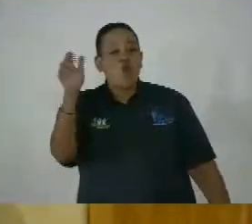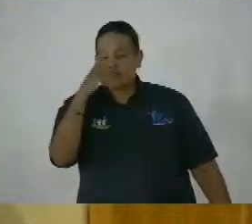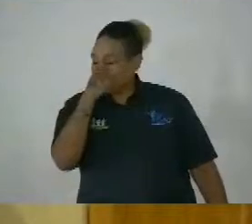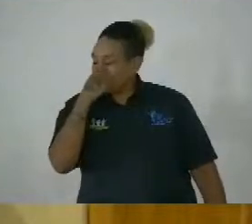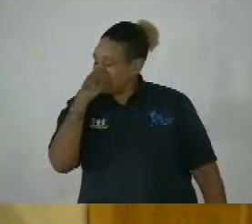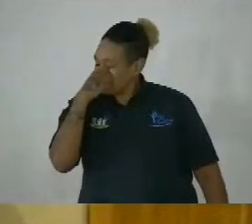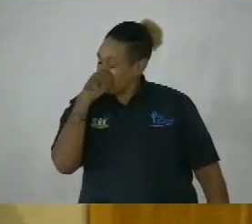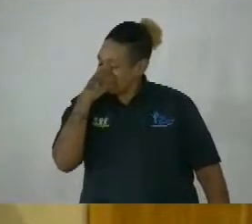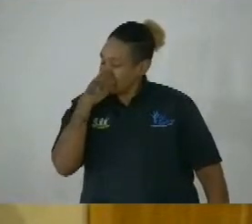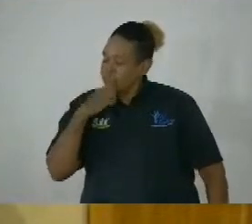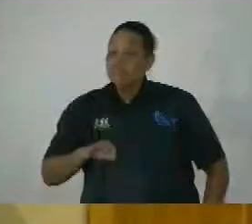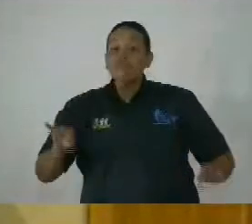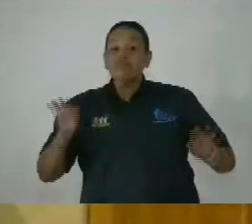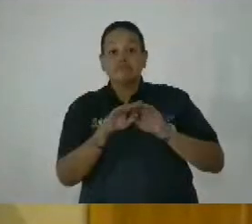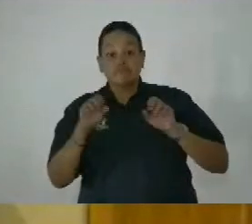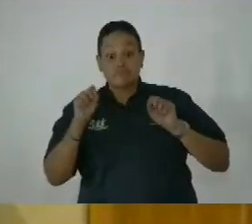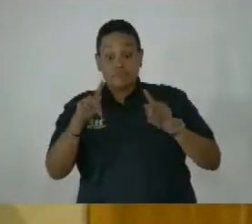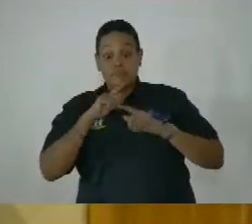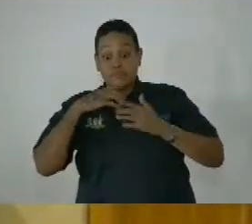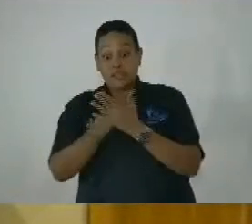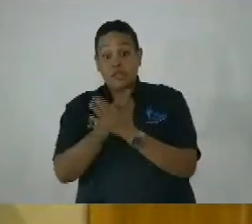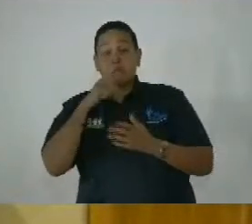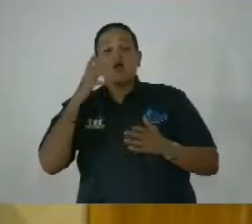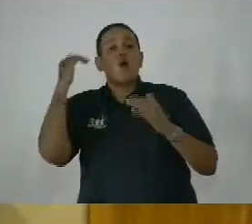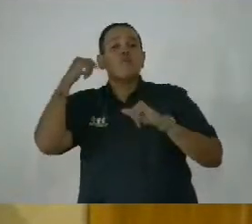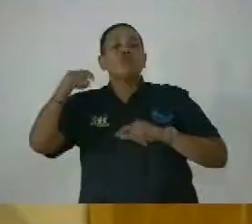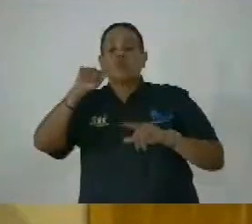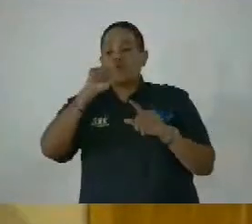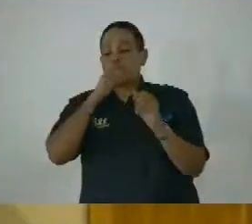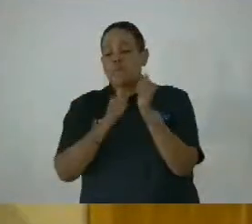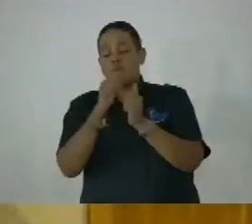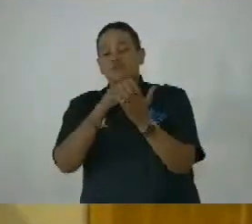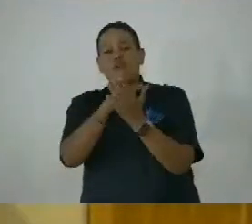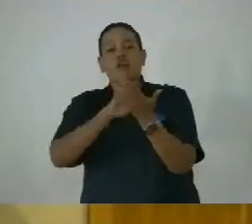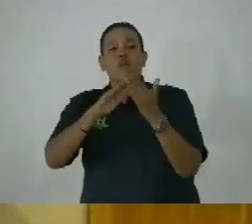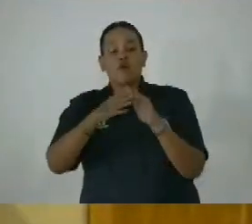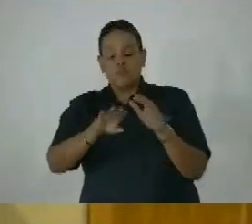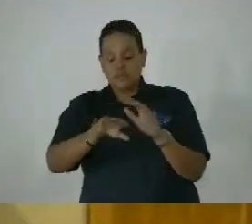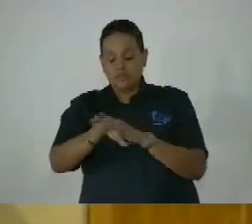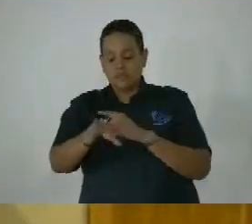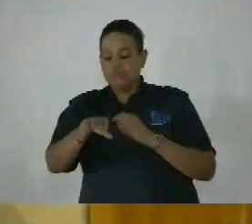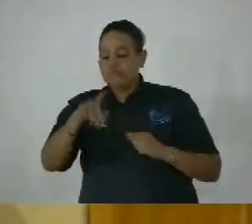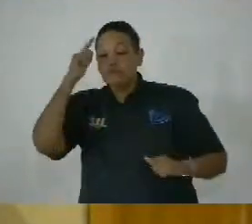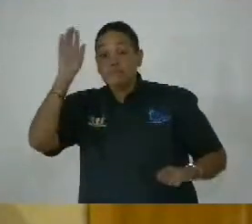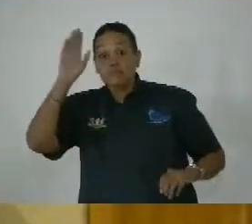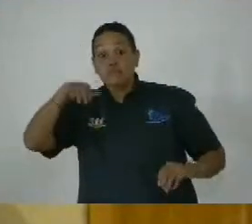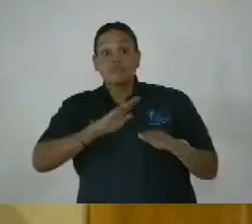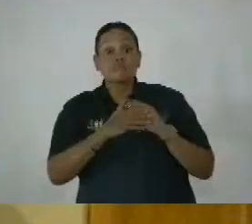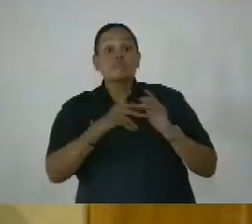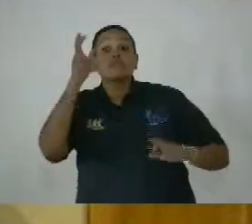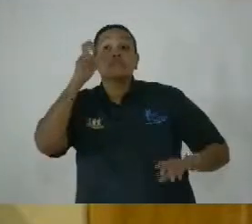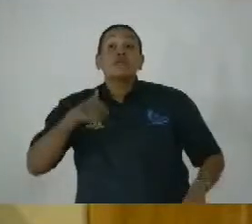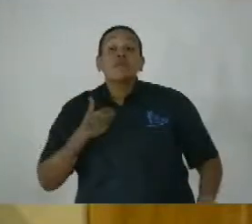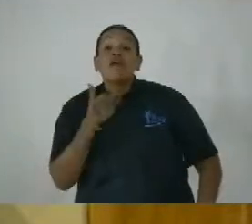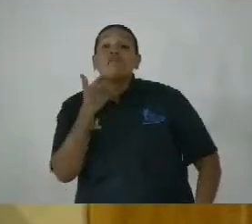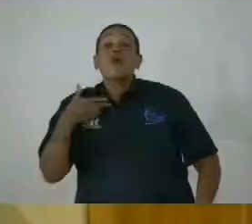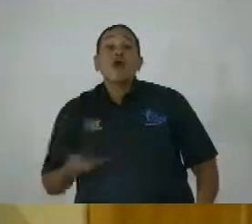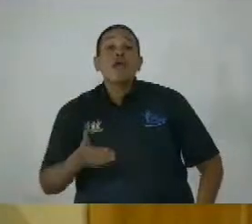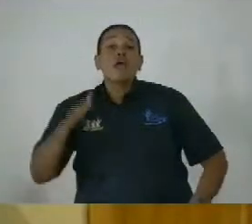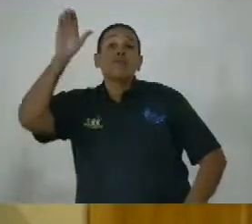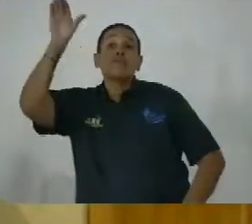the restoration of opportunity and hope for those in our most vulnerable communities. To all Jamaicans listening to my voice here and